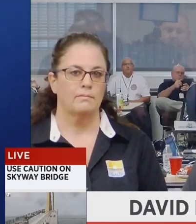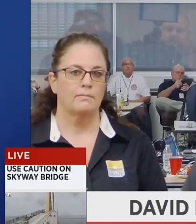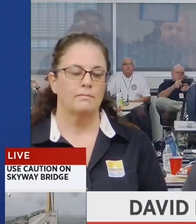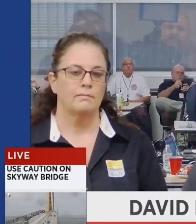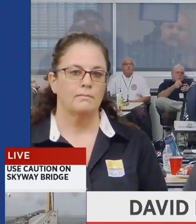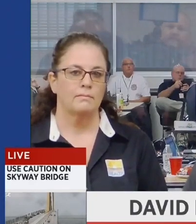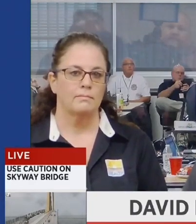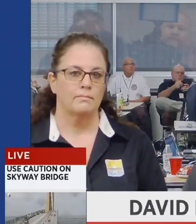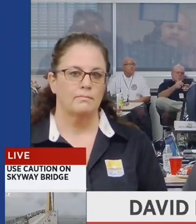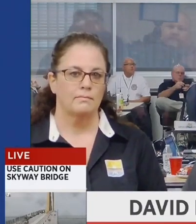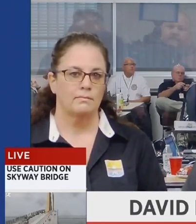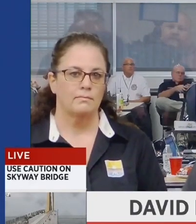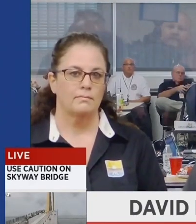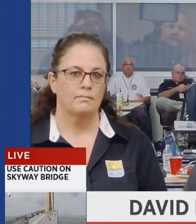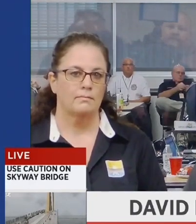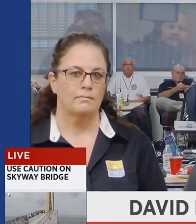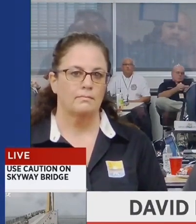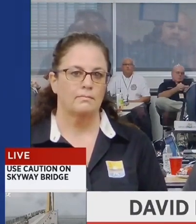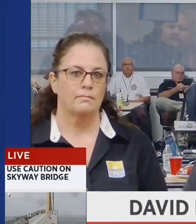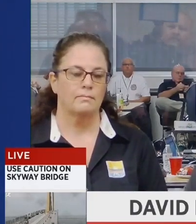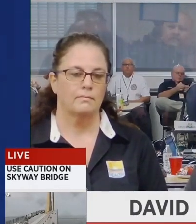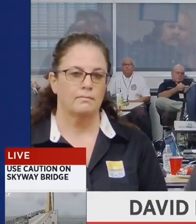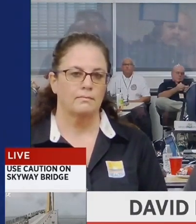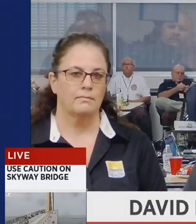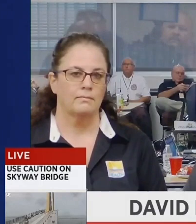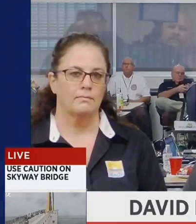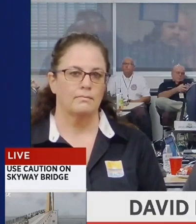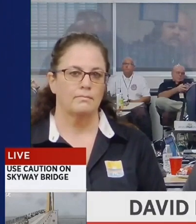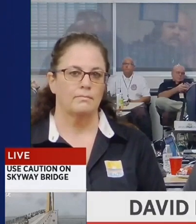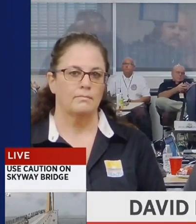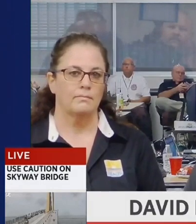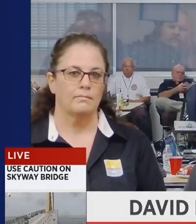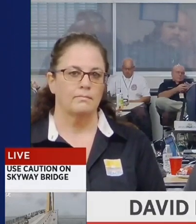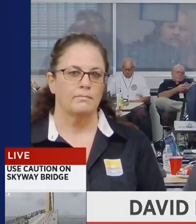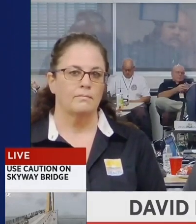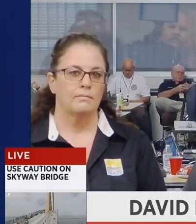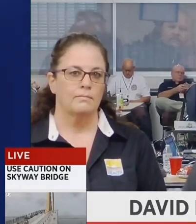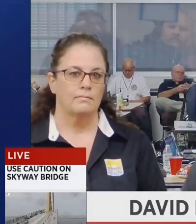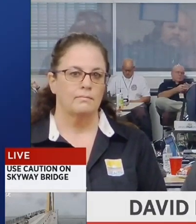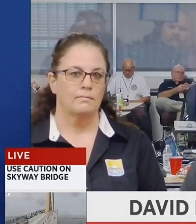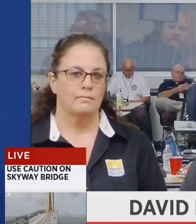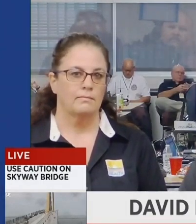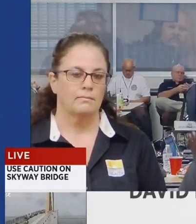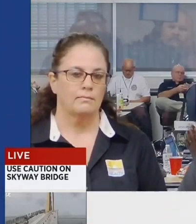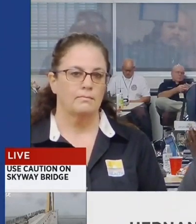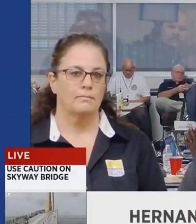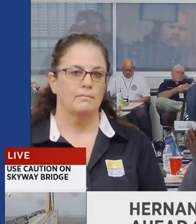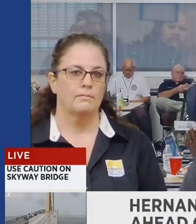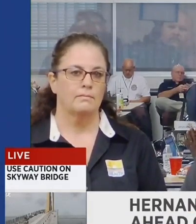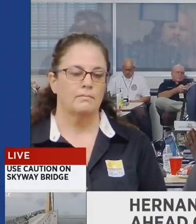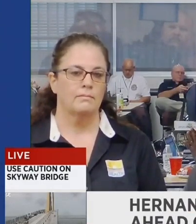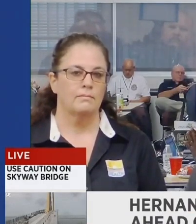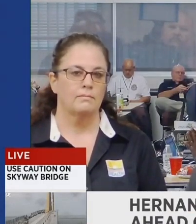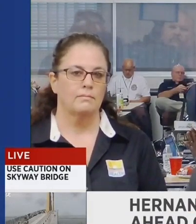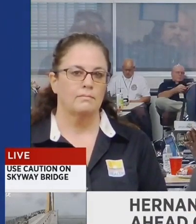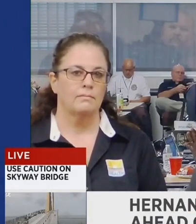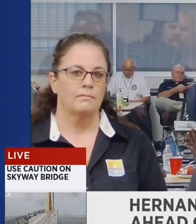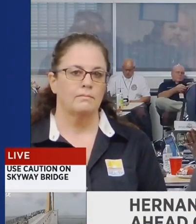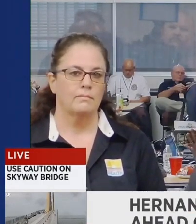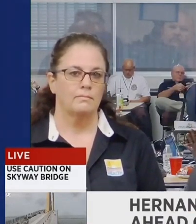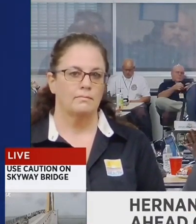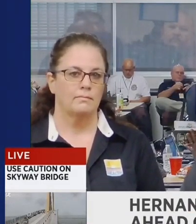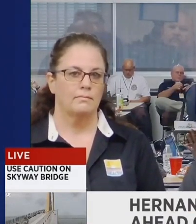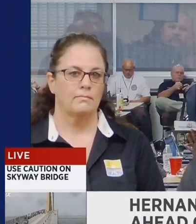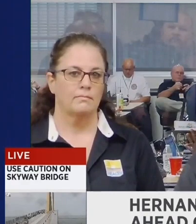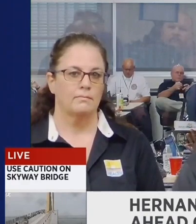notices. Prep your family, your friends. Make a plan. If you plan to evacuate, please tell family and friends that live out of state so